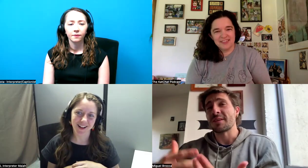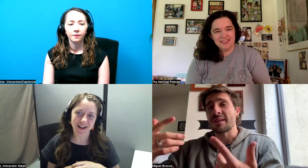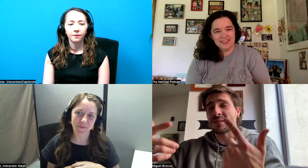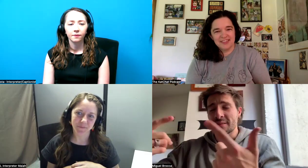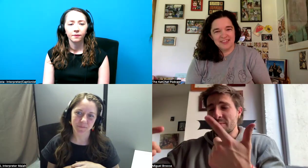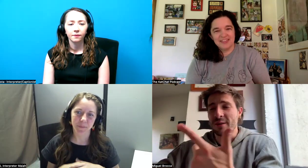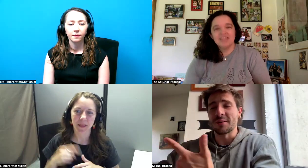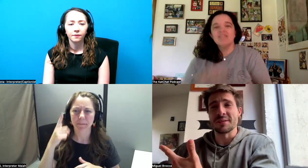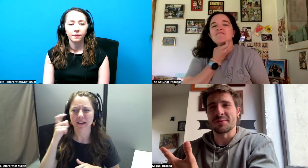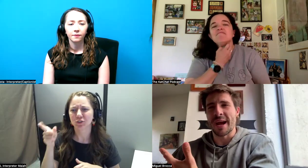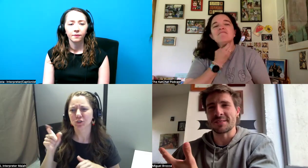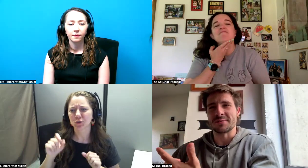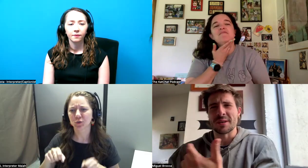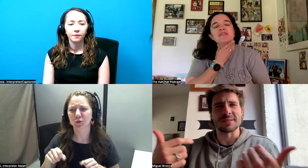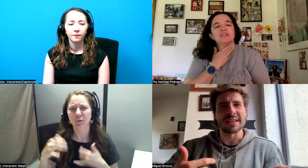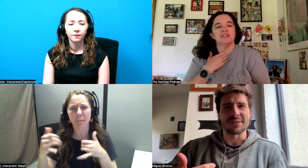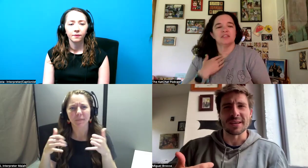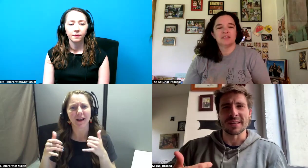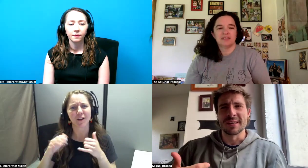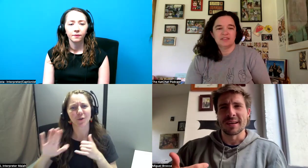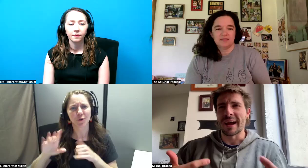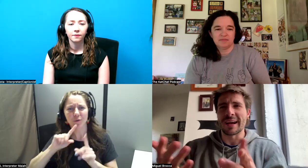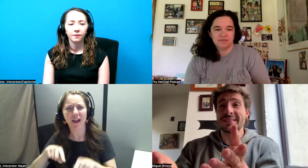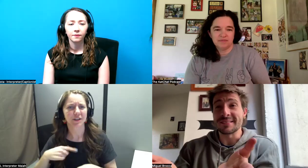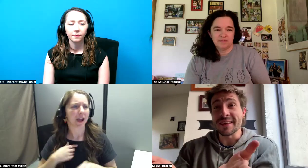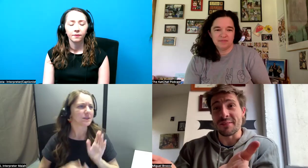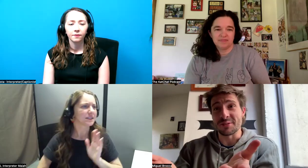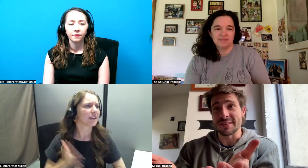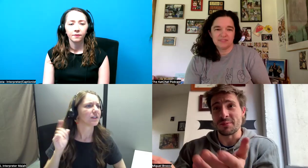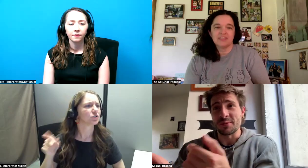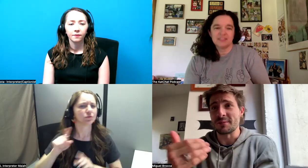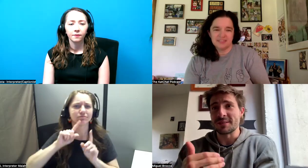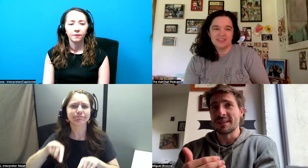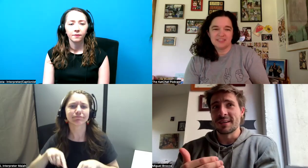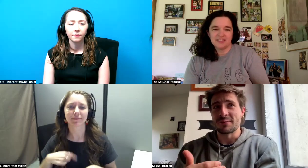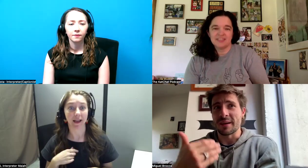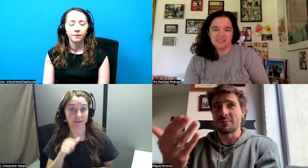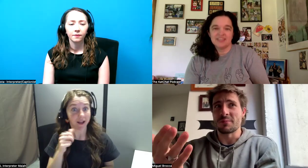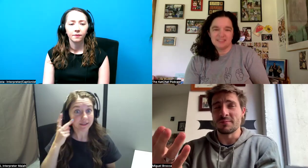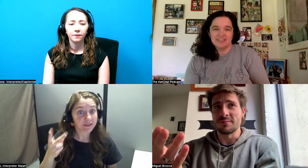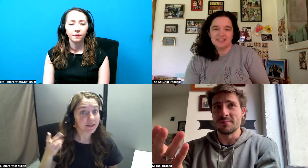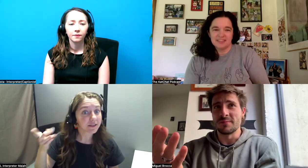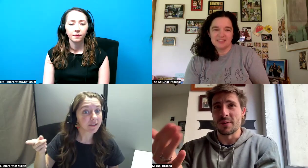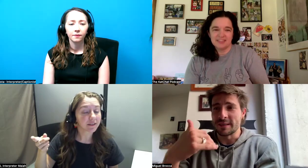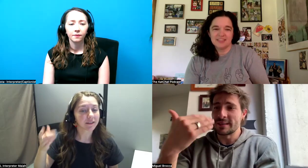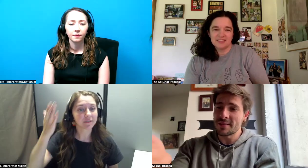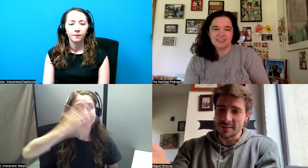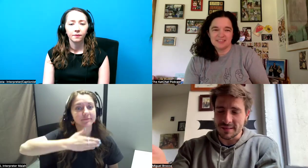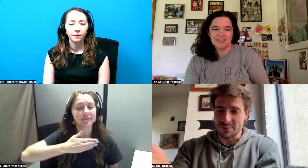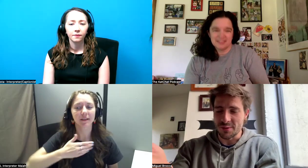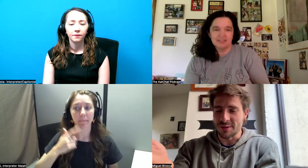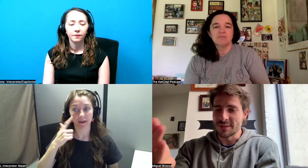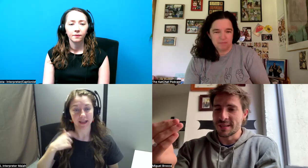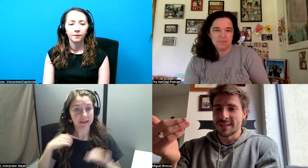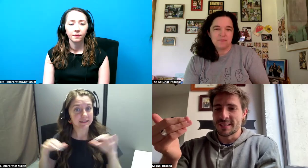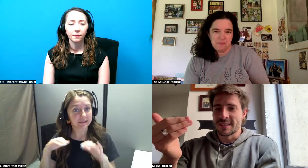because she got to play all of these reactions when I was leaving, and I didn't see that, for example, when I when I did the scene